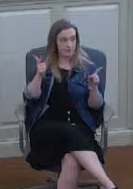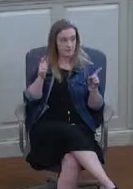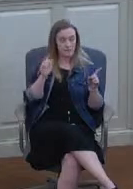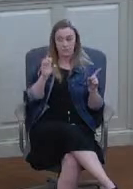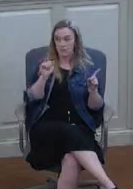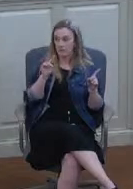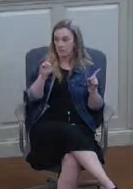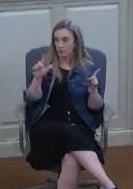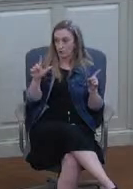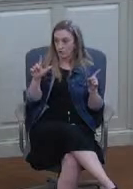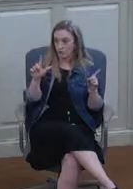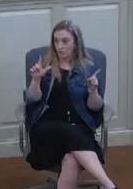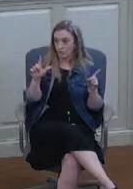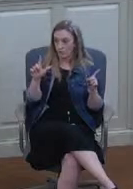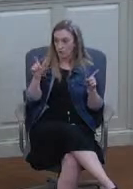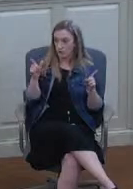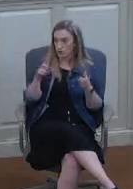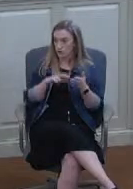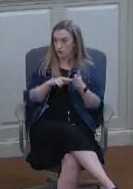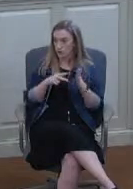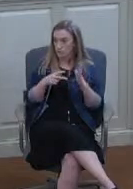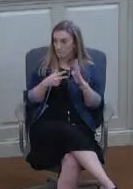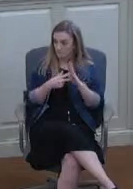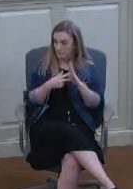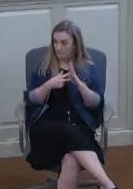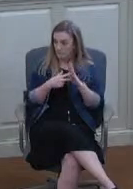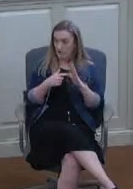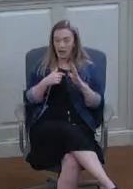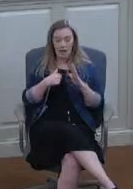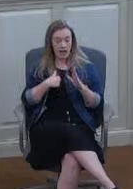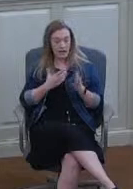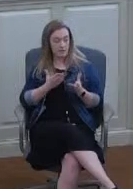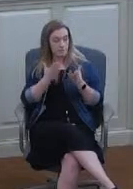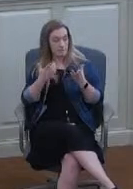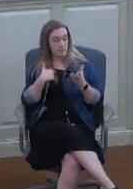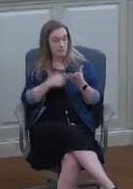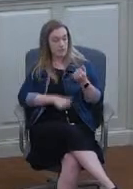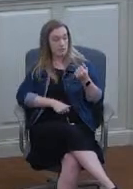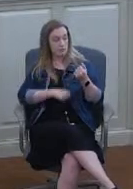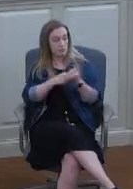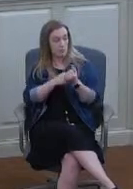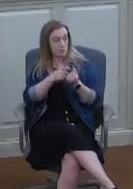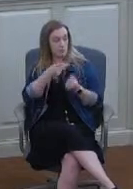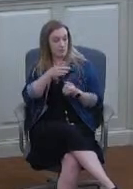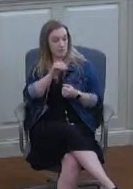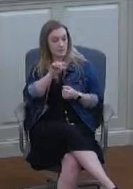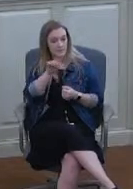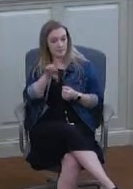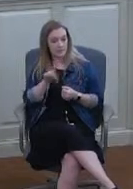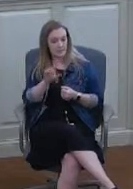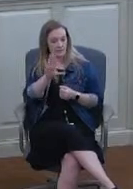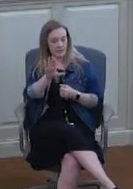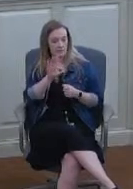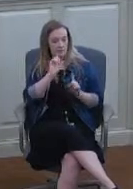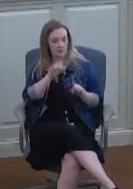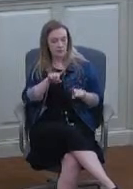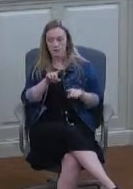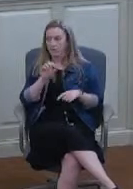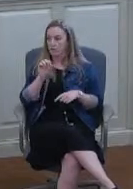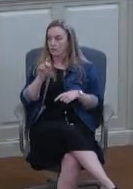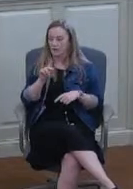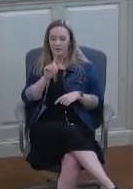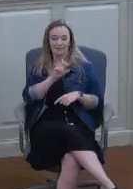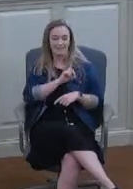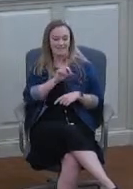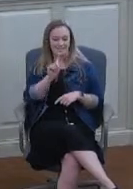Are you by denial? Upholding the Planning planning zoning's findings. Okay. Whatever that is. Okay, I'll second that. Okay.